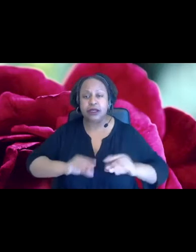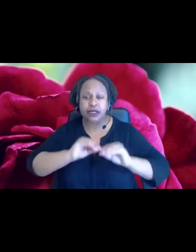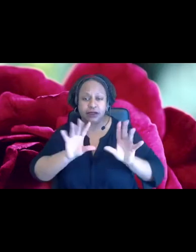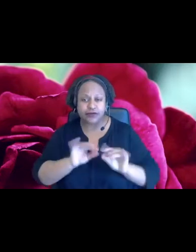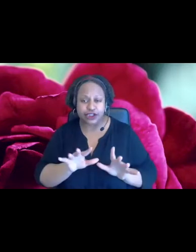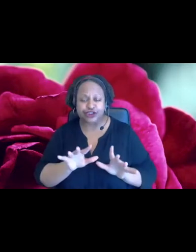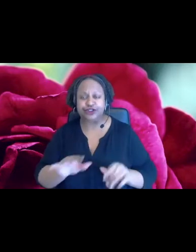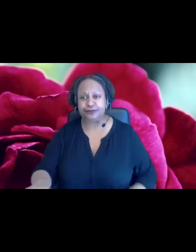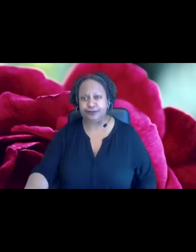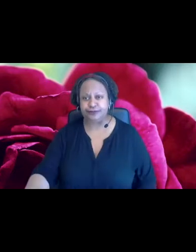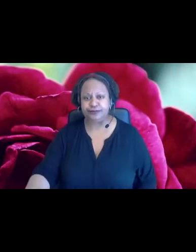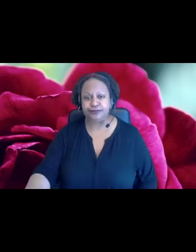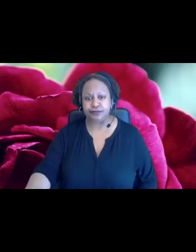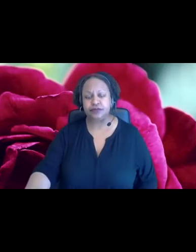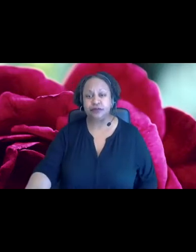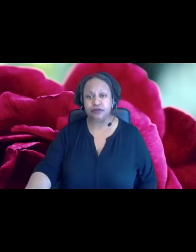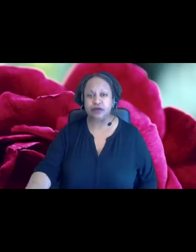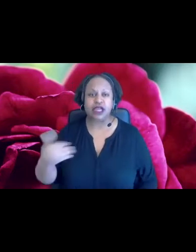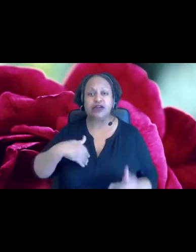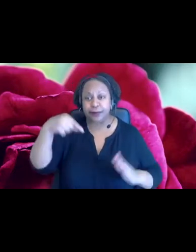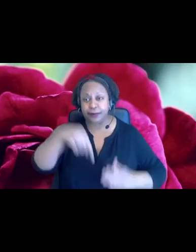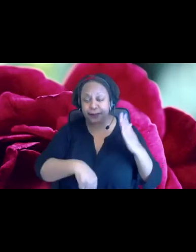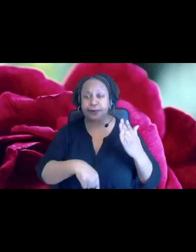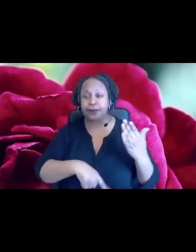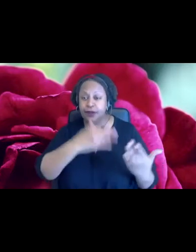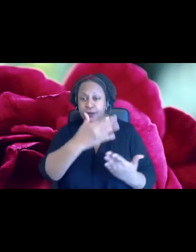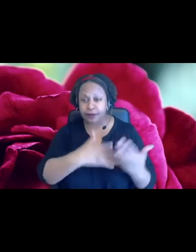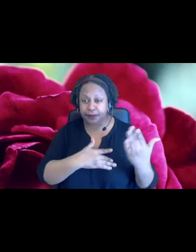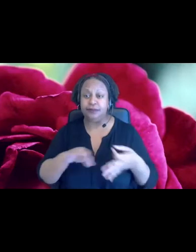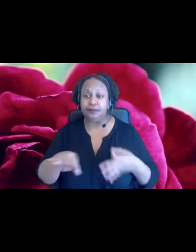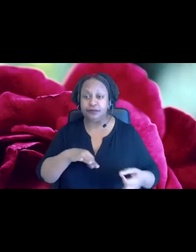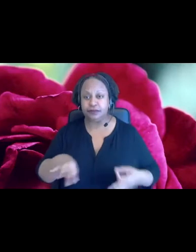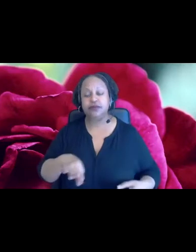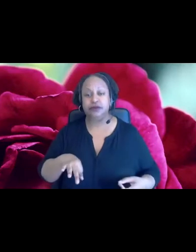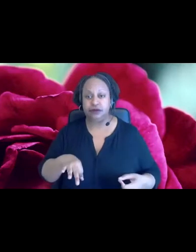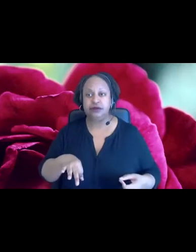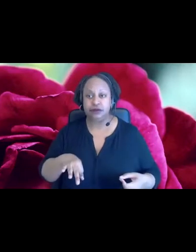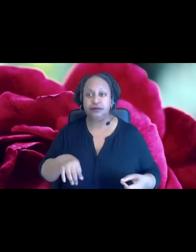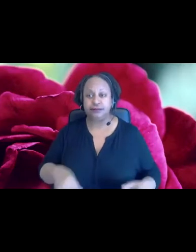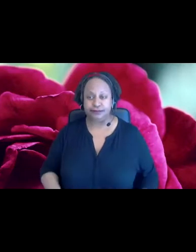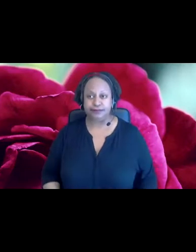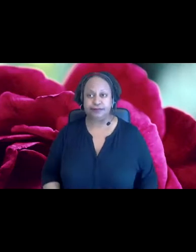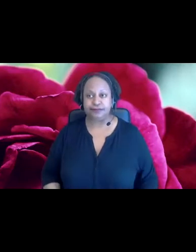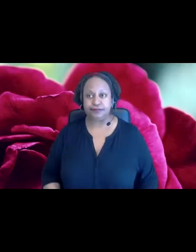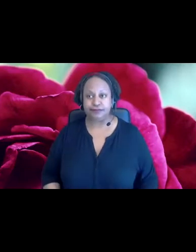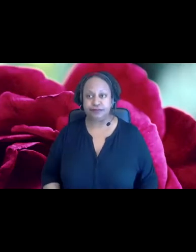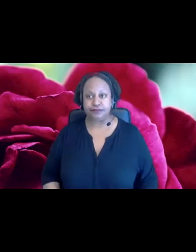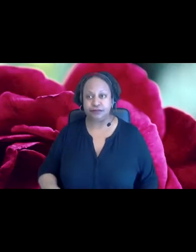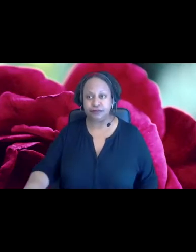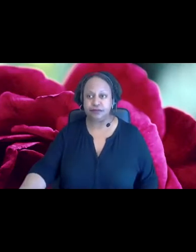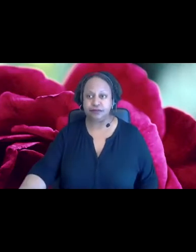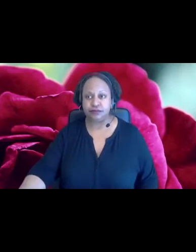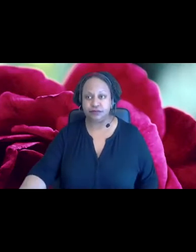clarifications and comprehensive guidance to cover the various